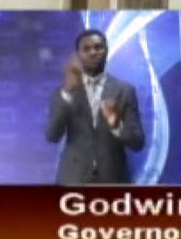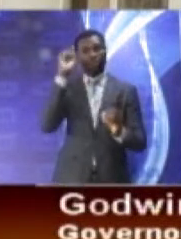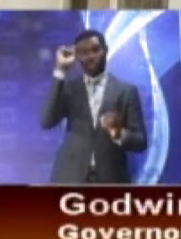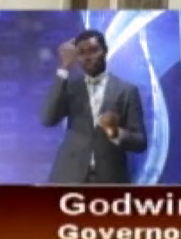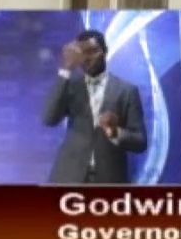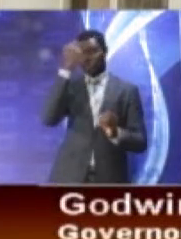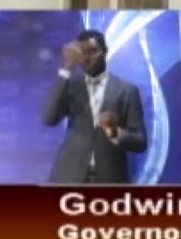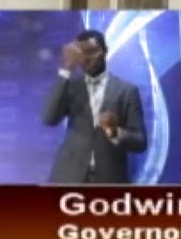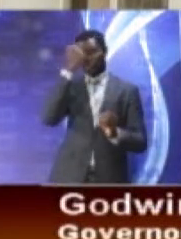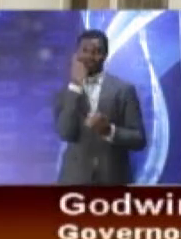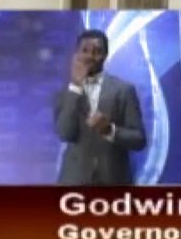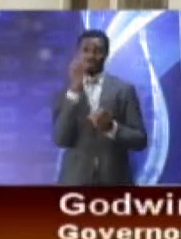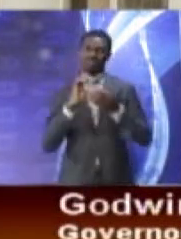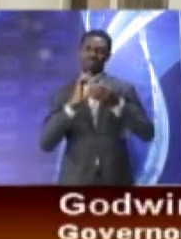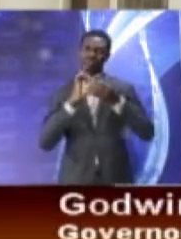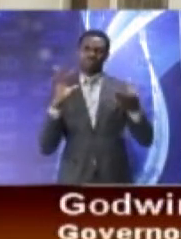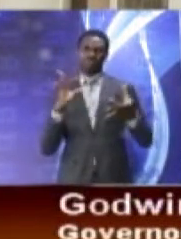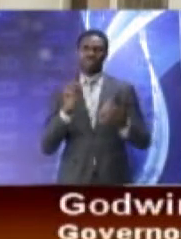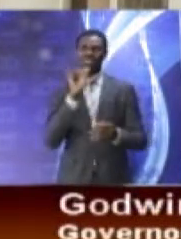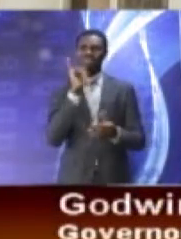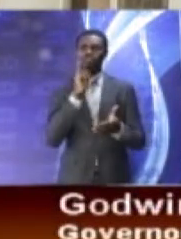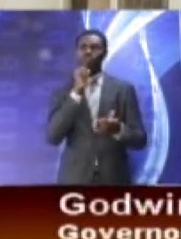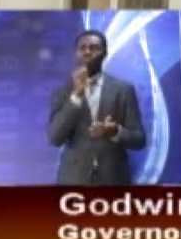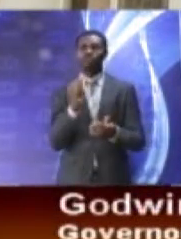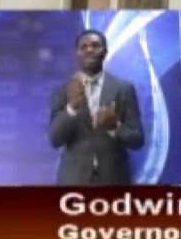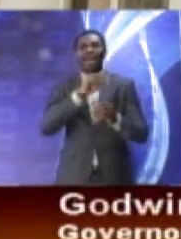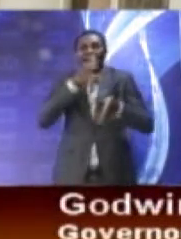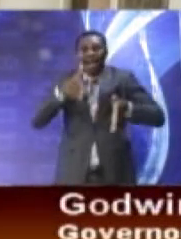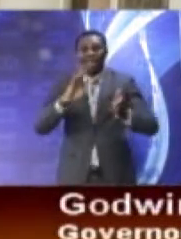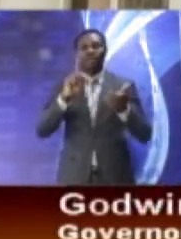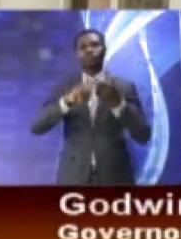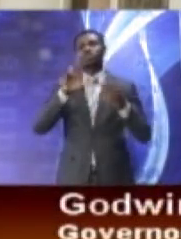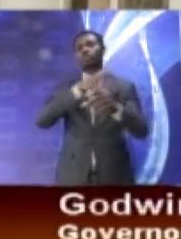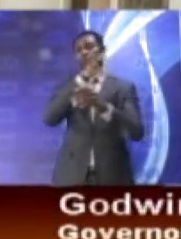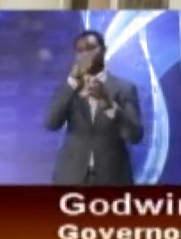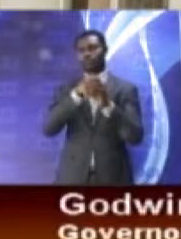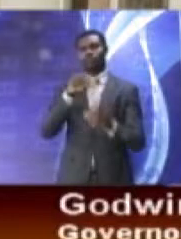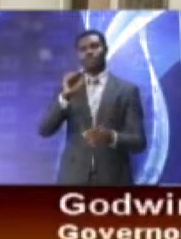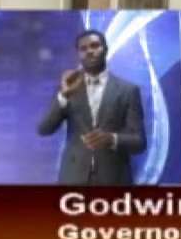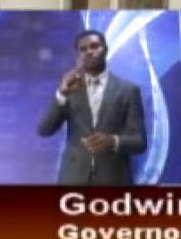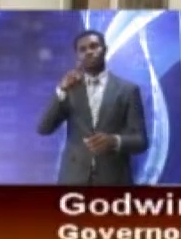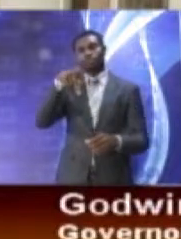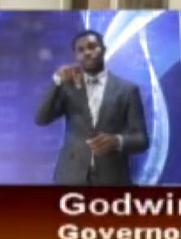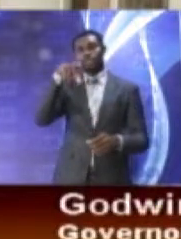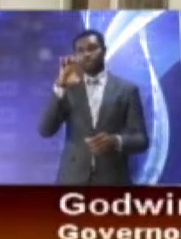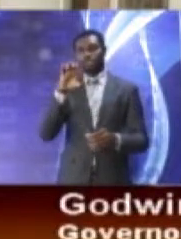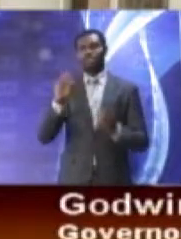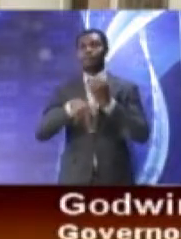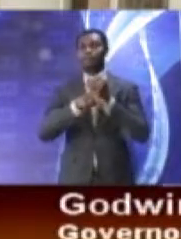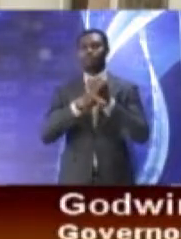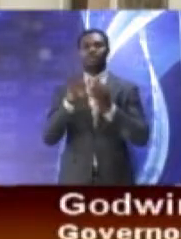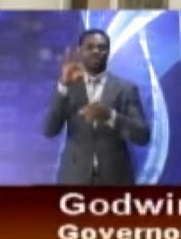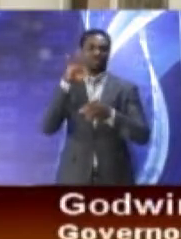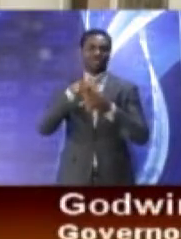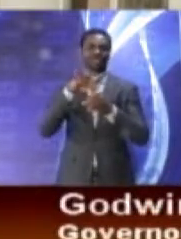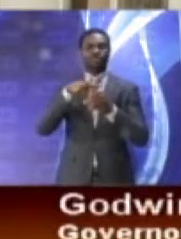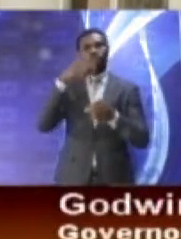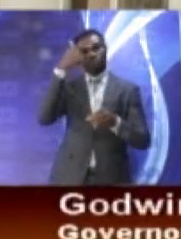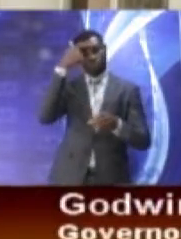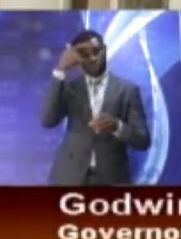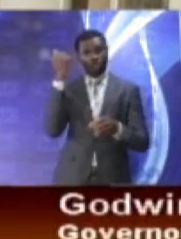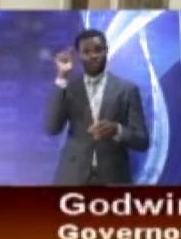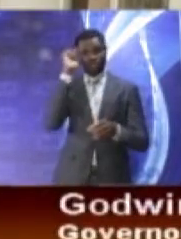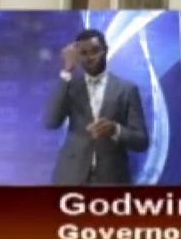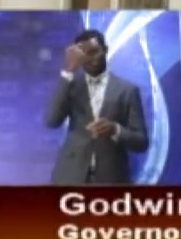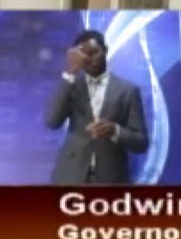recently disqualified from participating in the forthcoming APC governorship primary election due to what the governing party